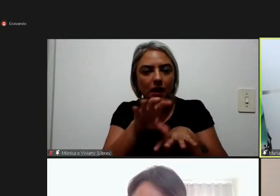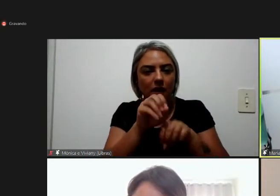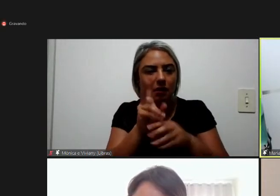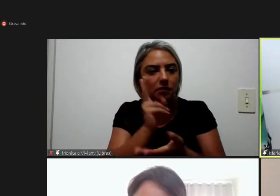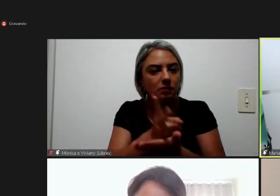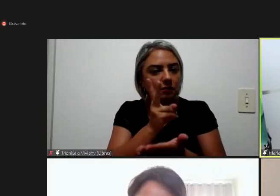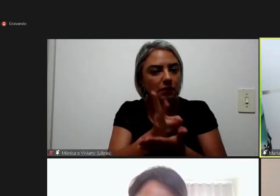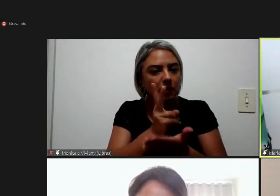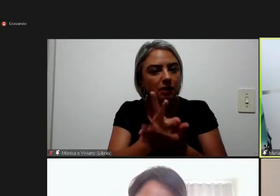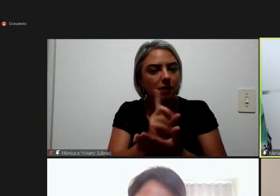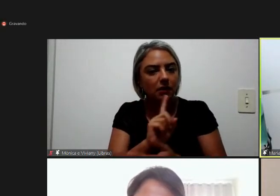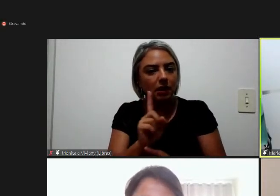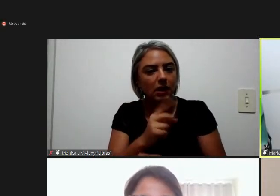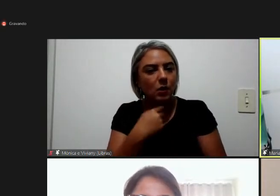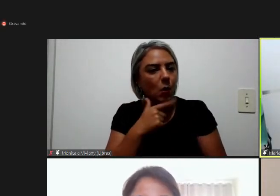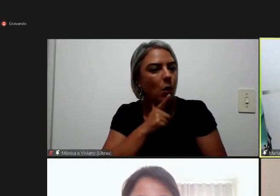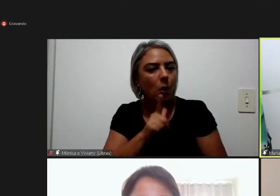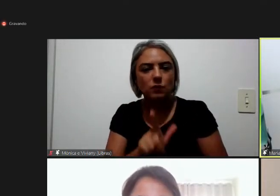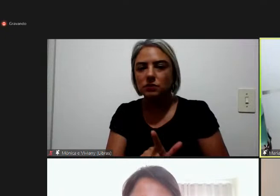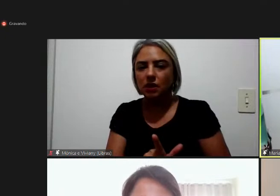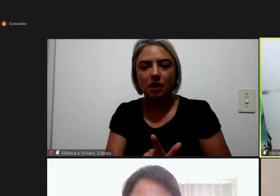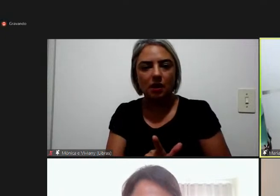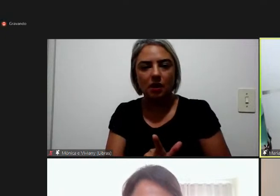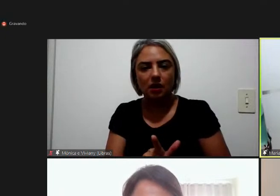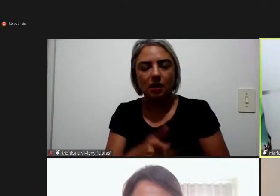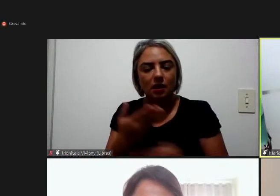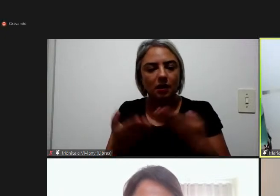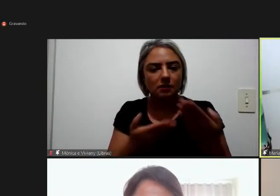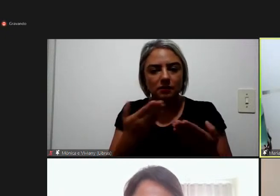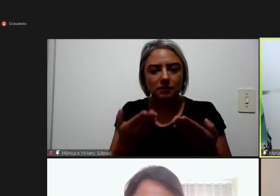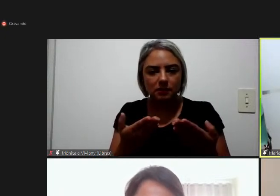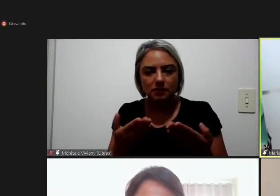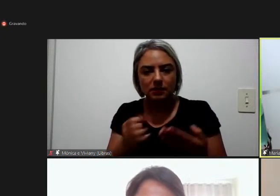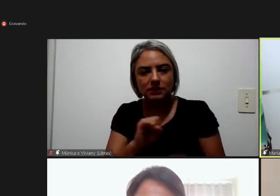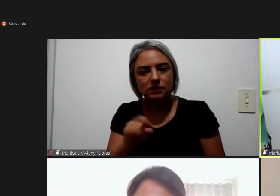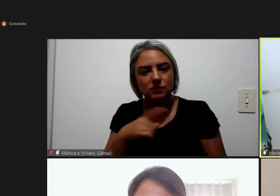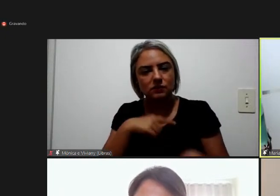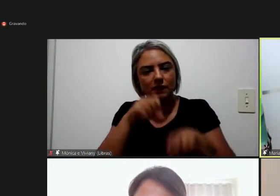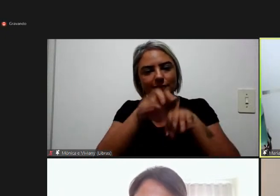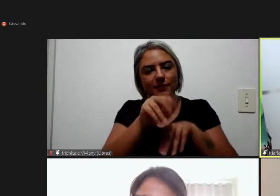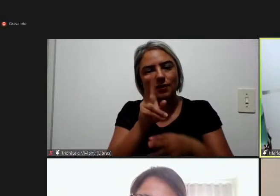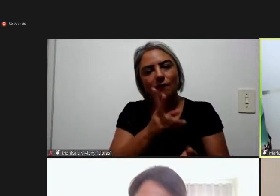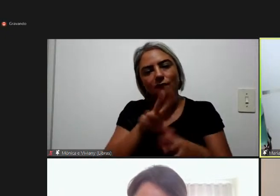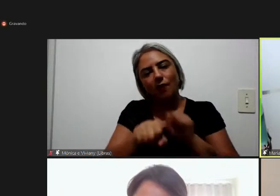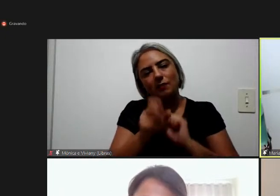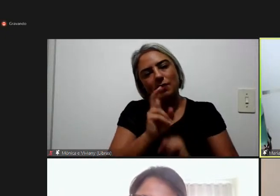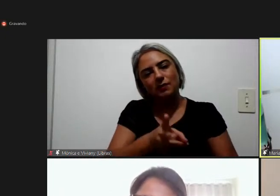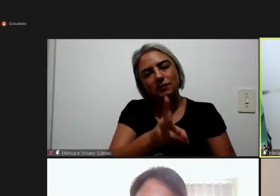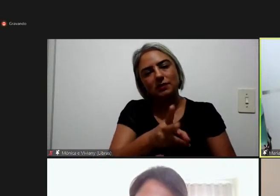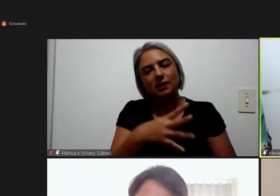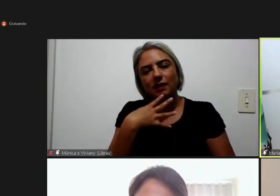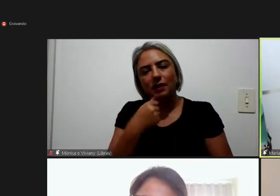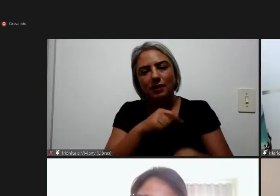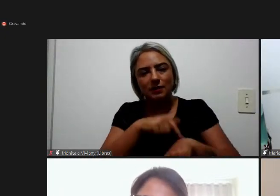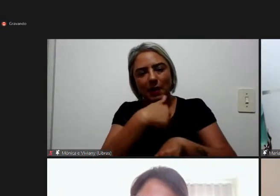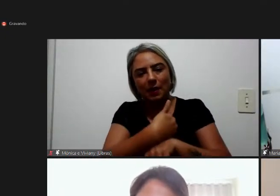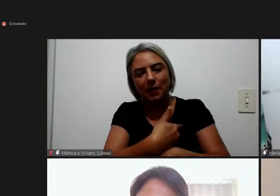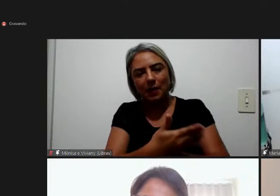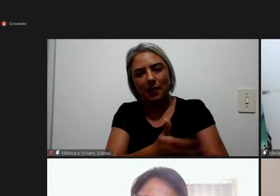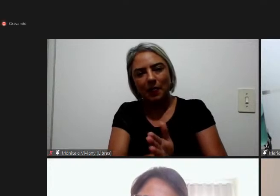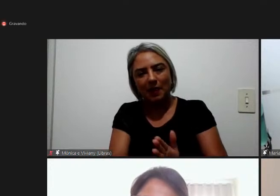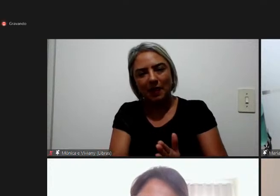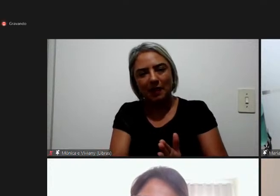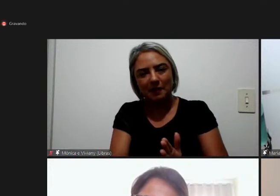of permanent education, because we cannot deal with this if we do not have the permanent education. I think